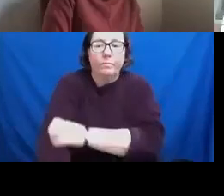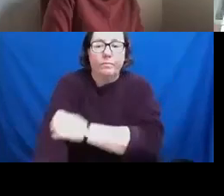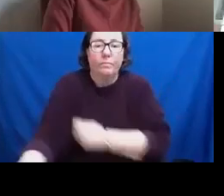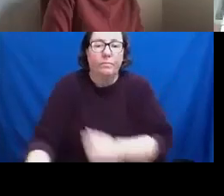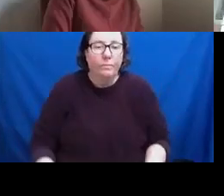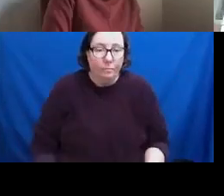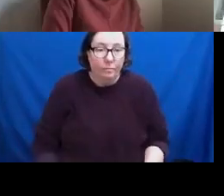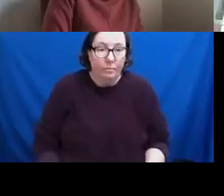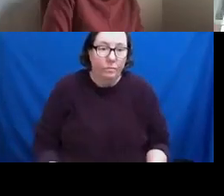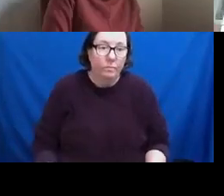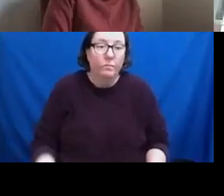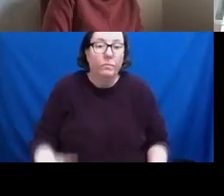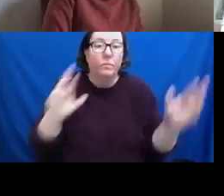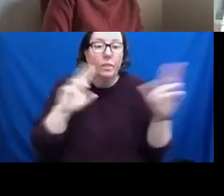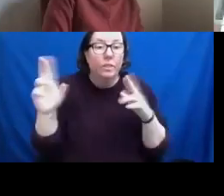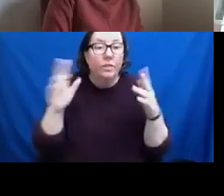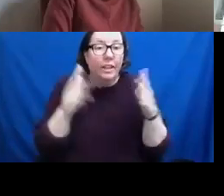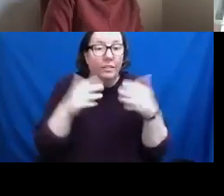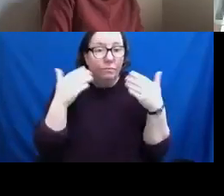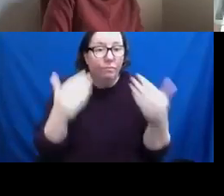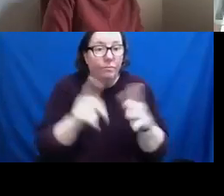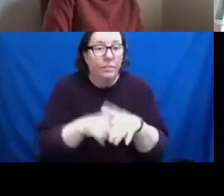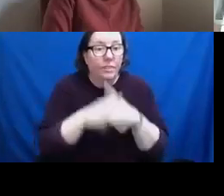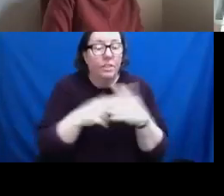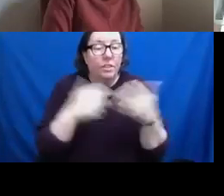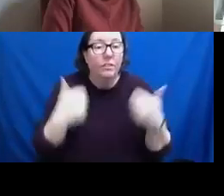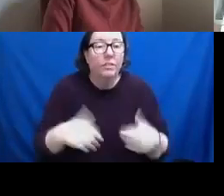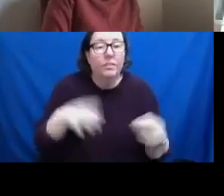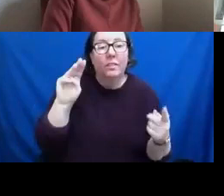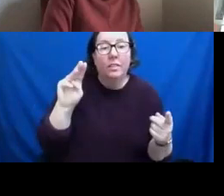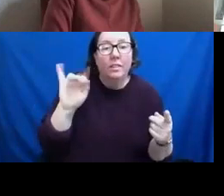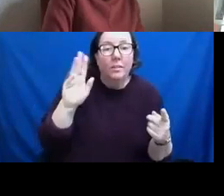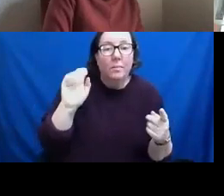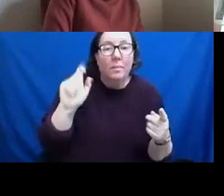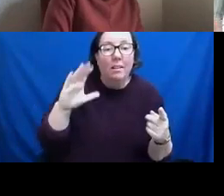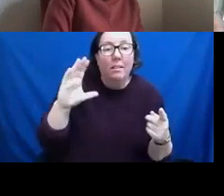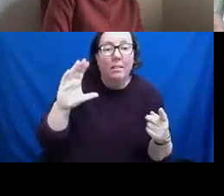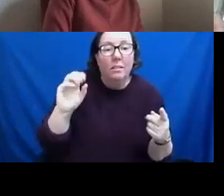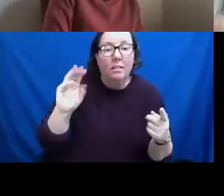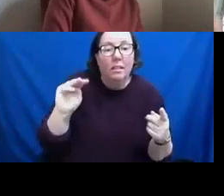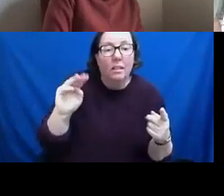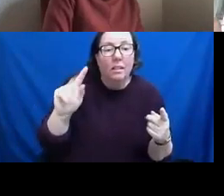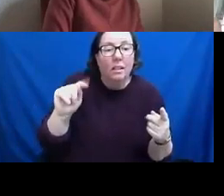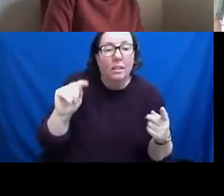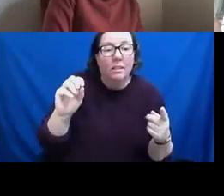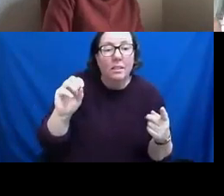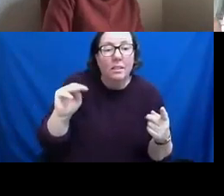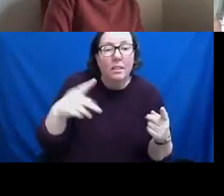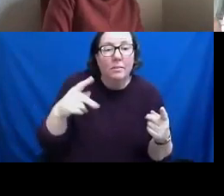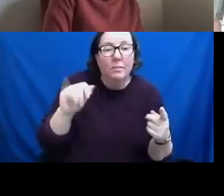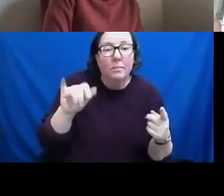You want me to do this? I'll be happy to. And then we'll start the formal agenda. So